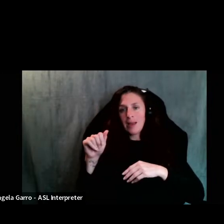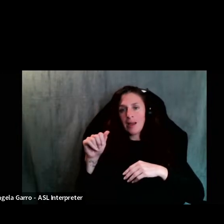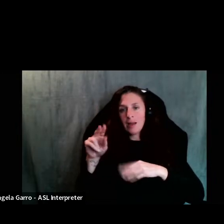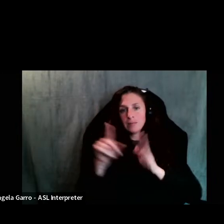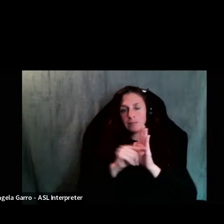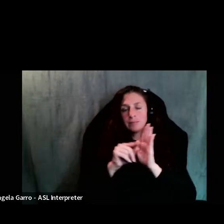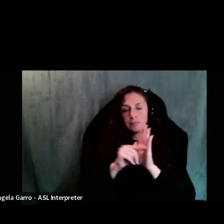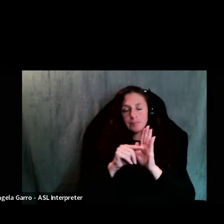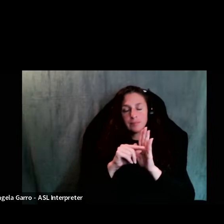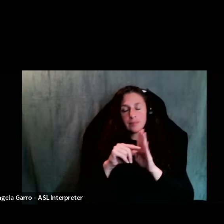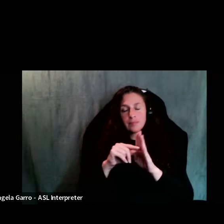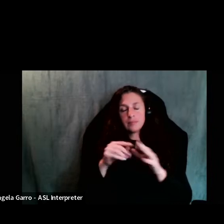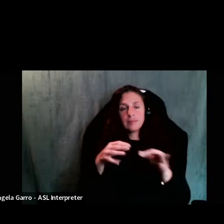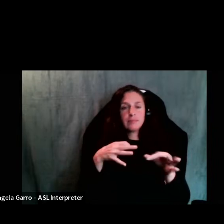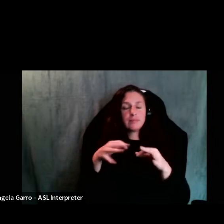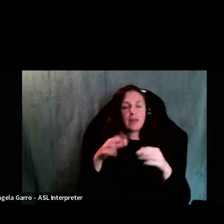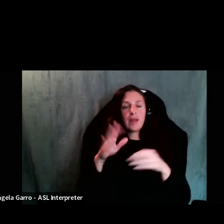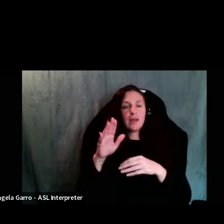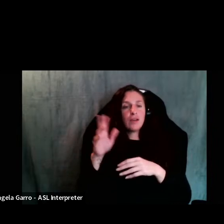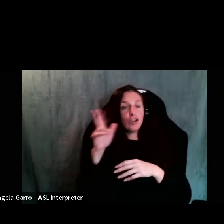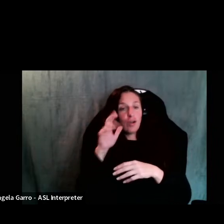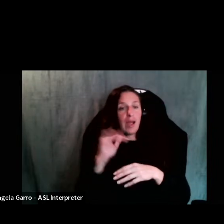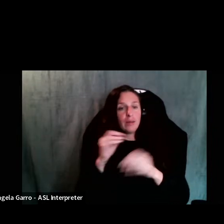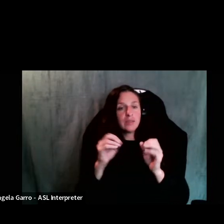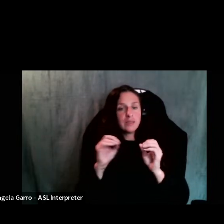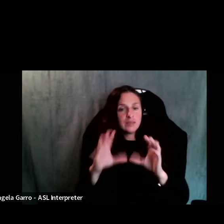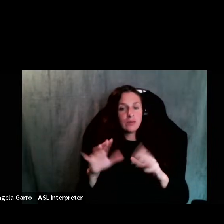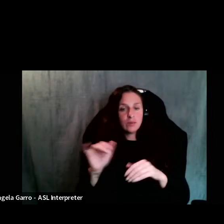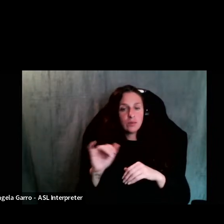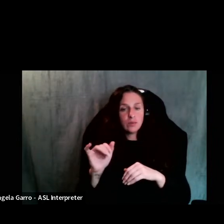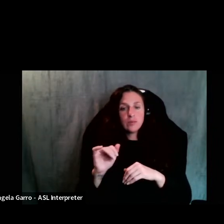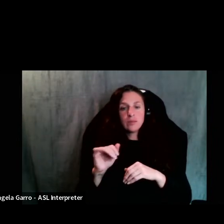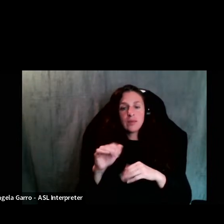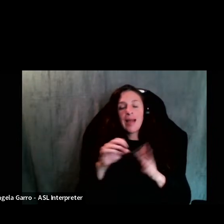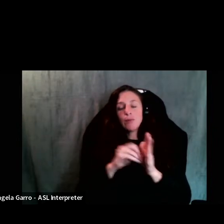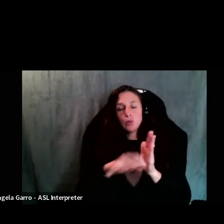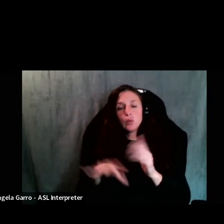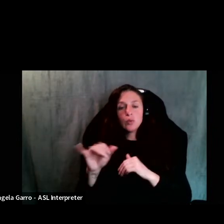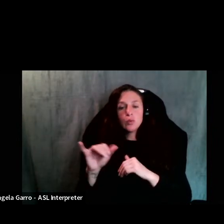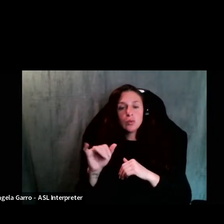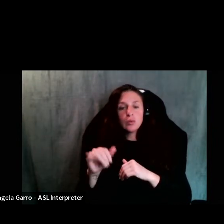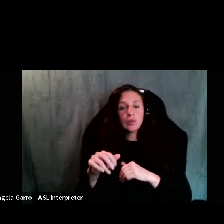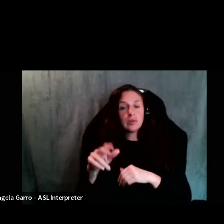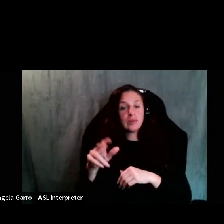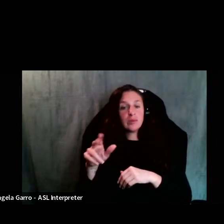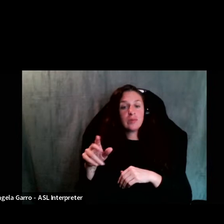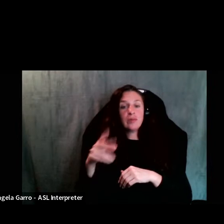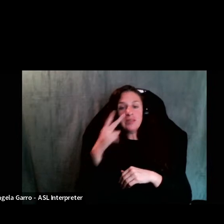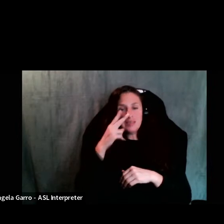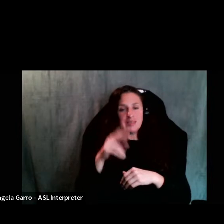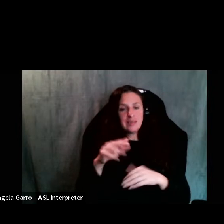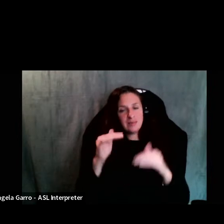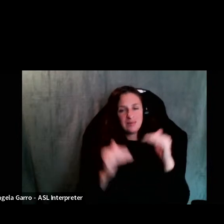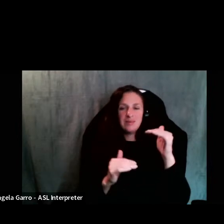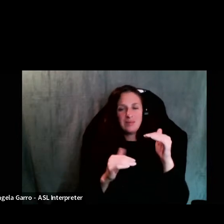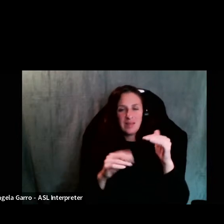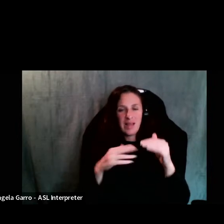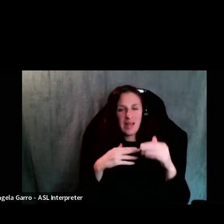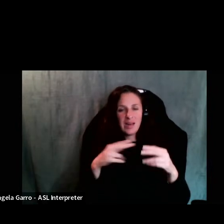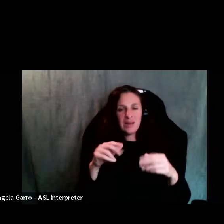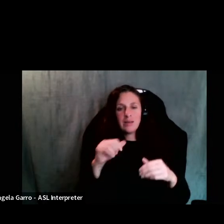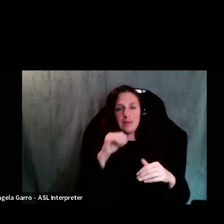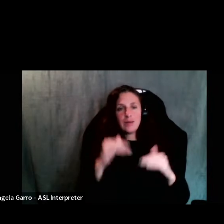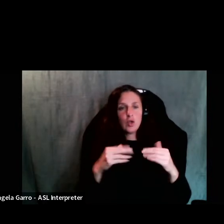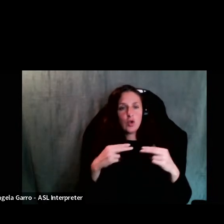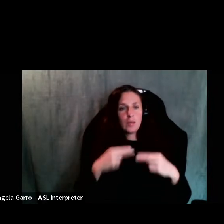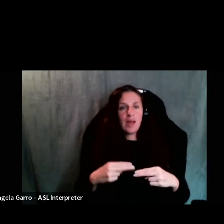children. For the superintendent to denounce violence and show humanity in his original message offered some counter to this